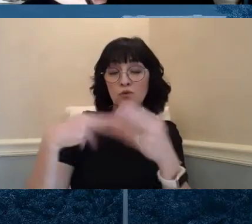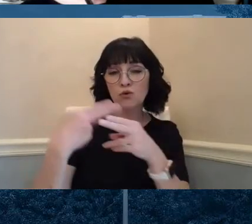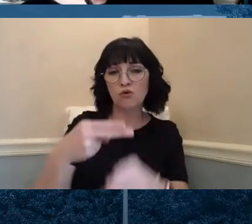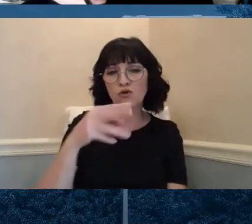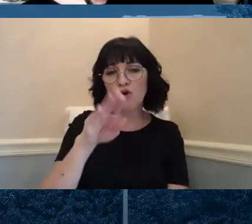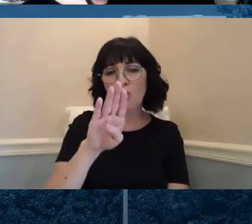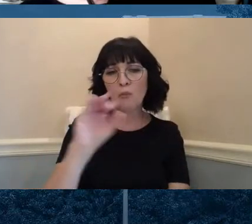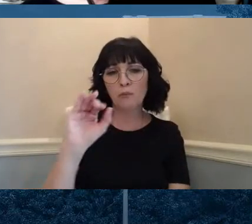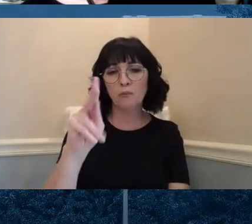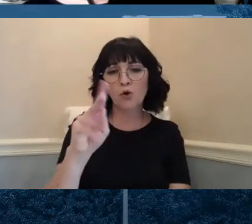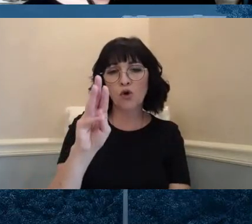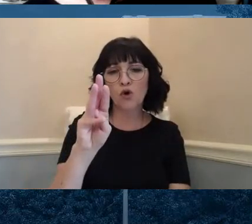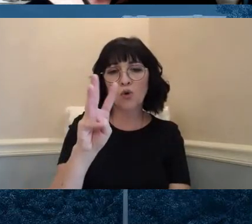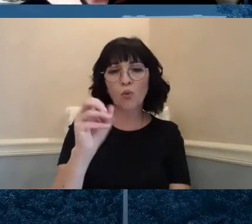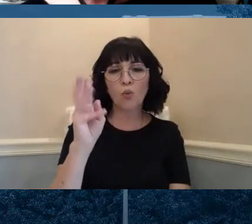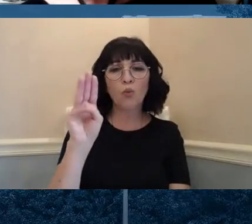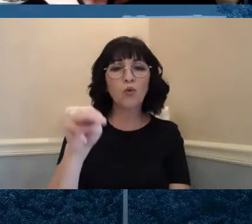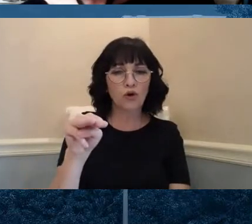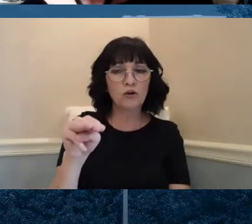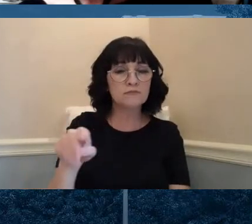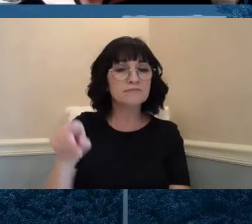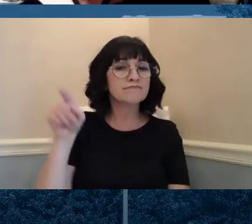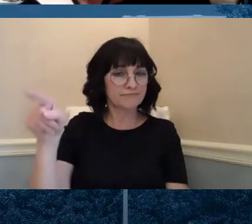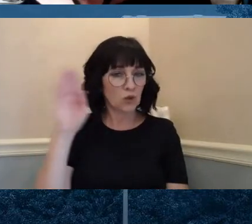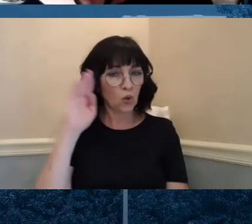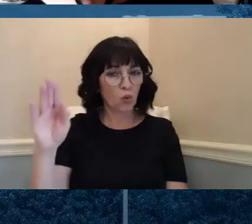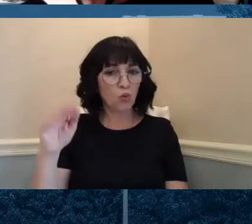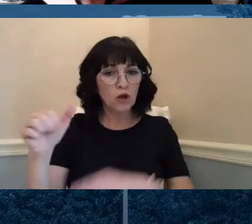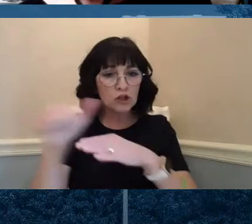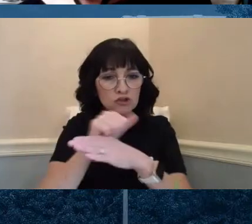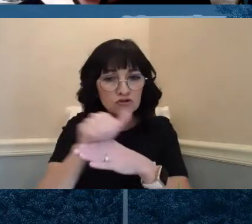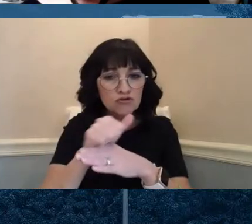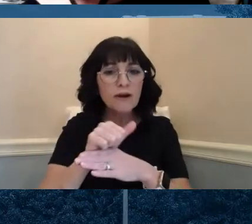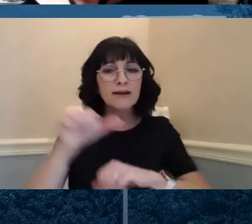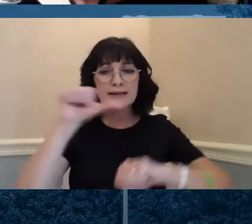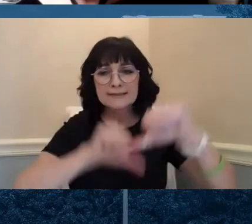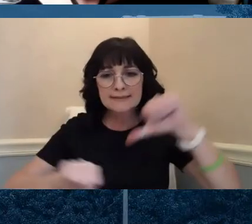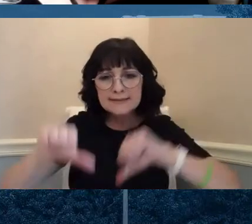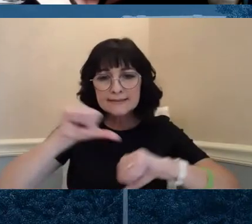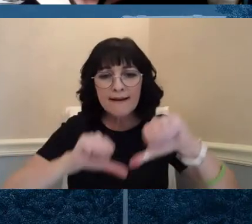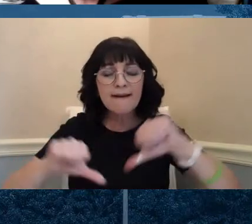be training teachers in the science of reading. So they really have